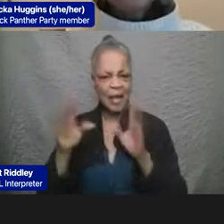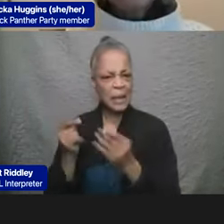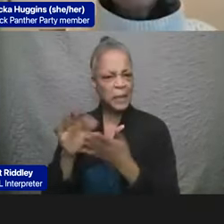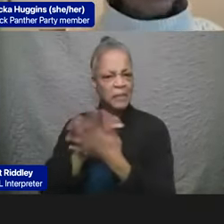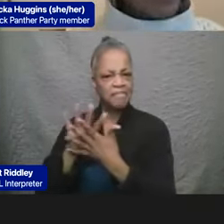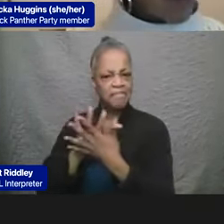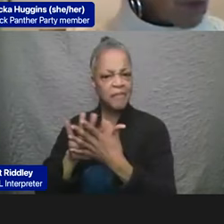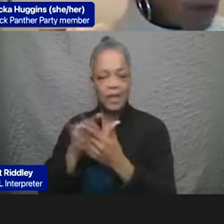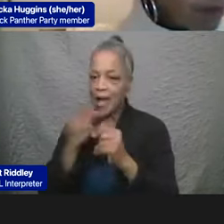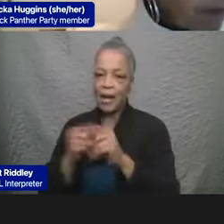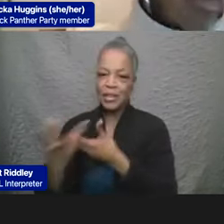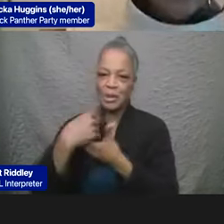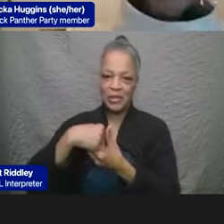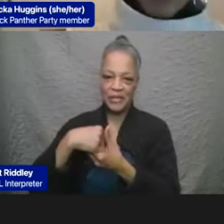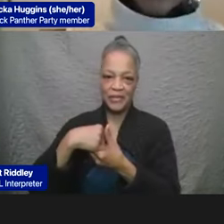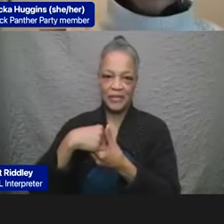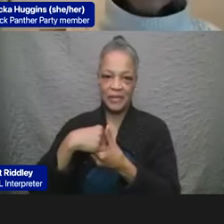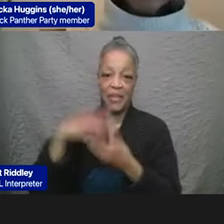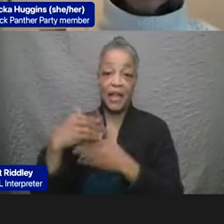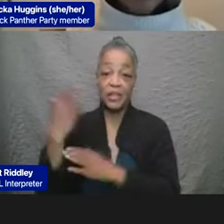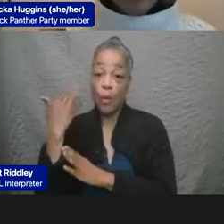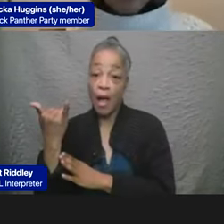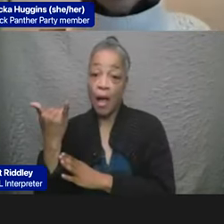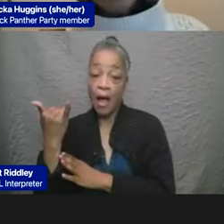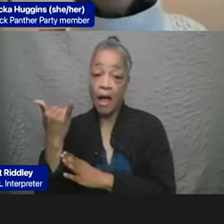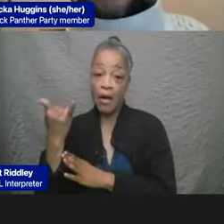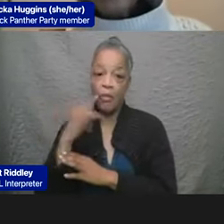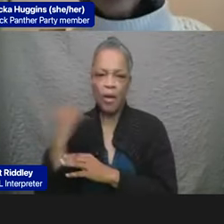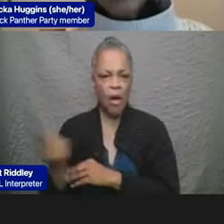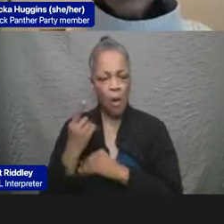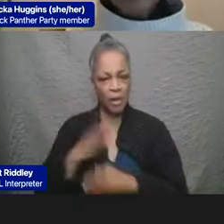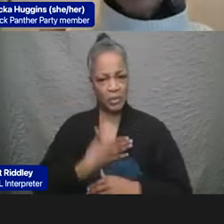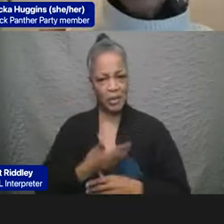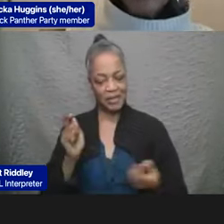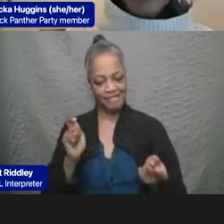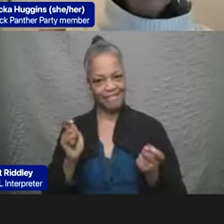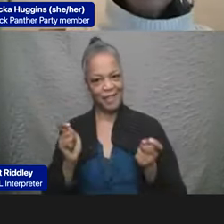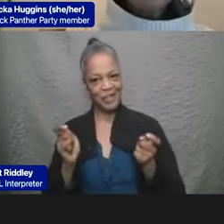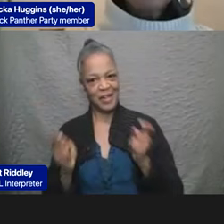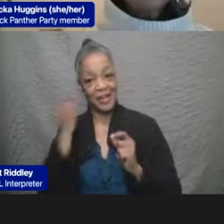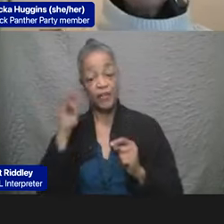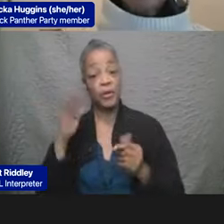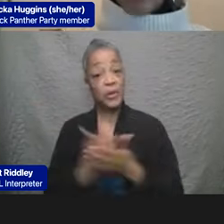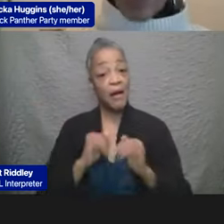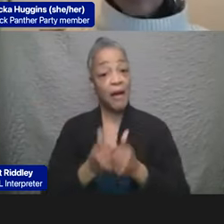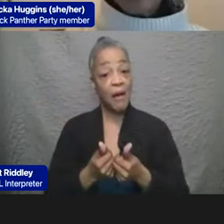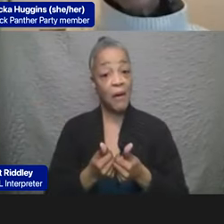or inclusive. That is why we were always willing to change if we knew how. I'm talking about the